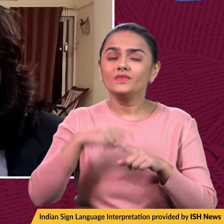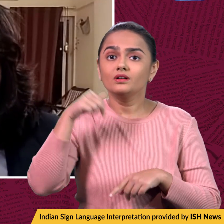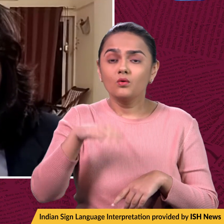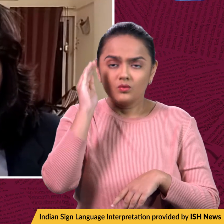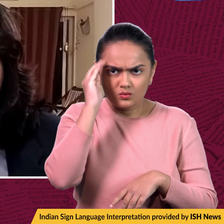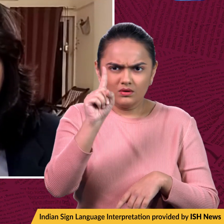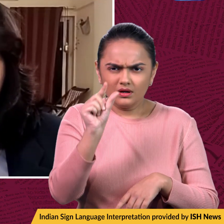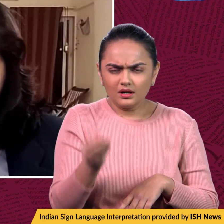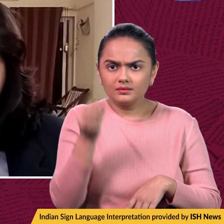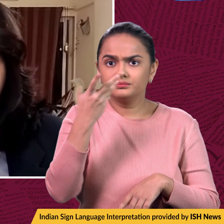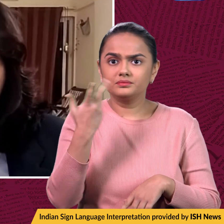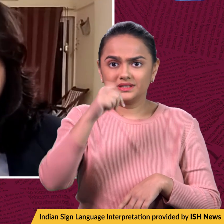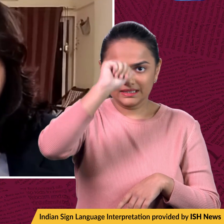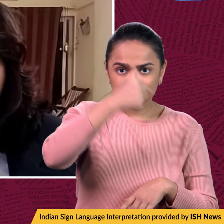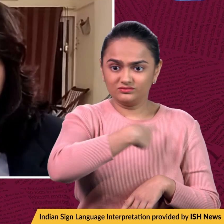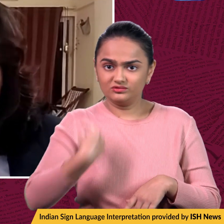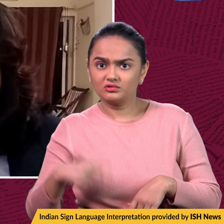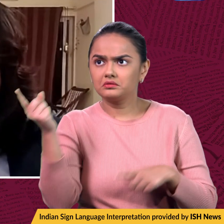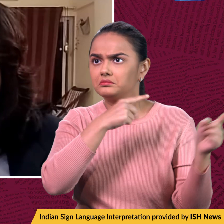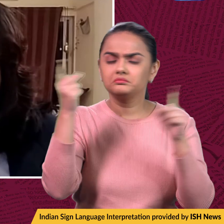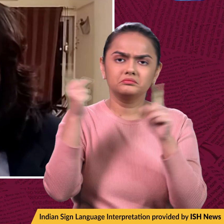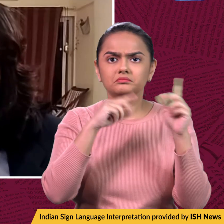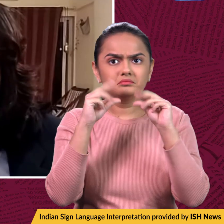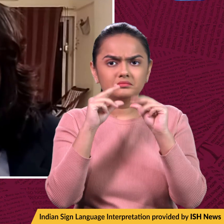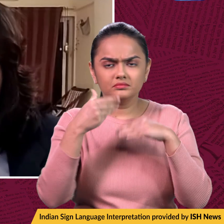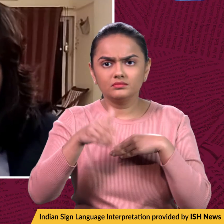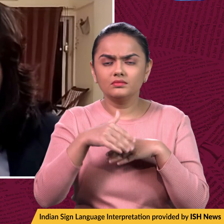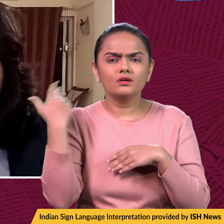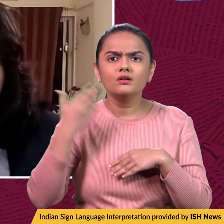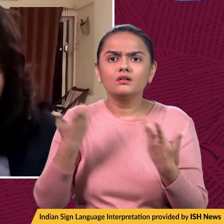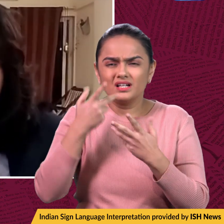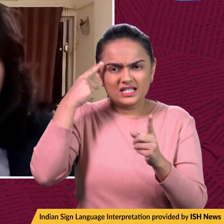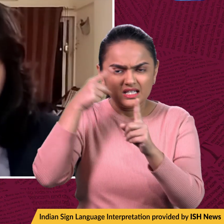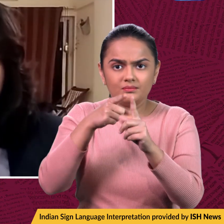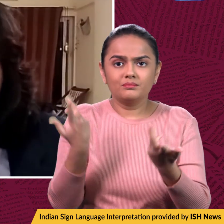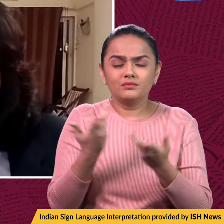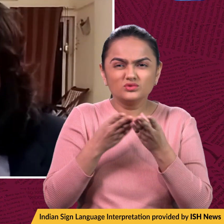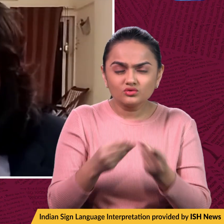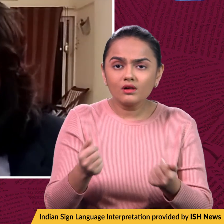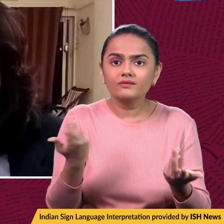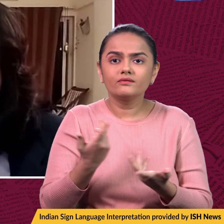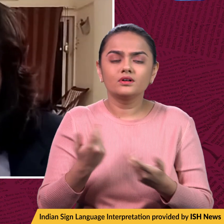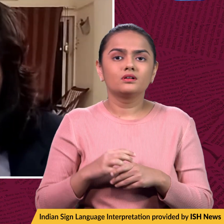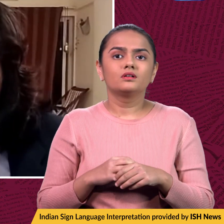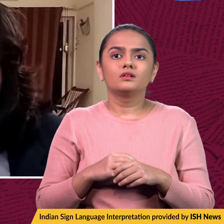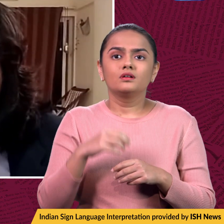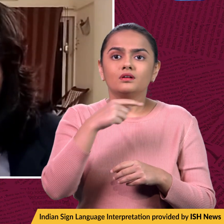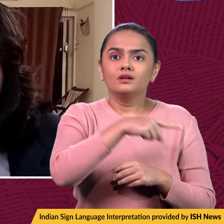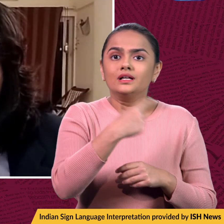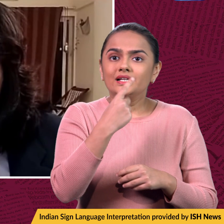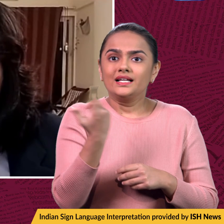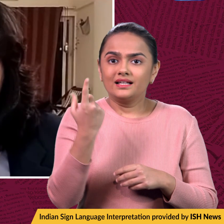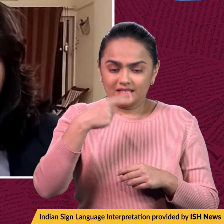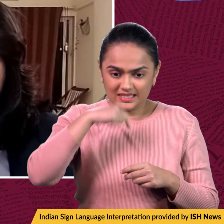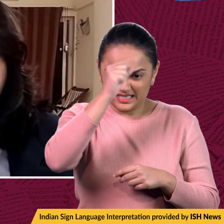Also, an update to the India-China talks that have been going on with an aim to resolve the ongoing standoff on the line